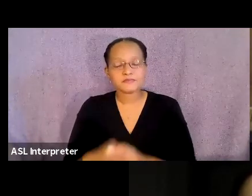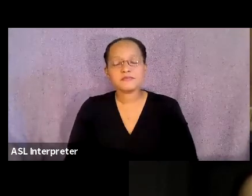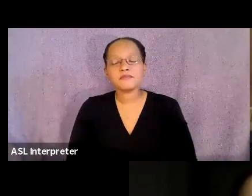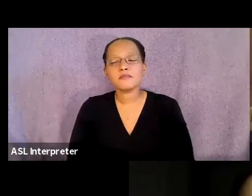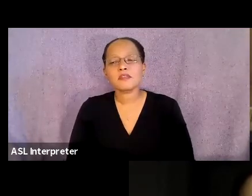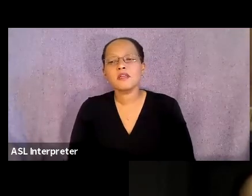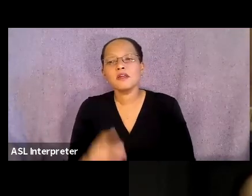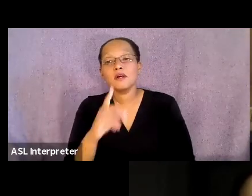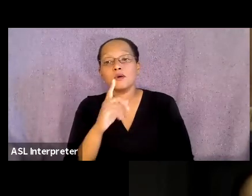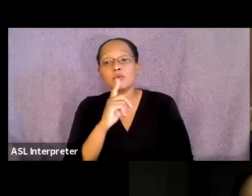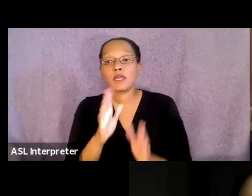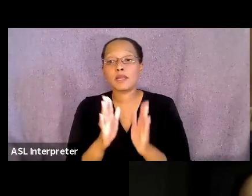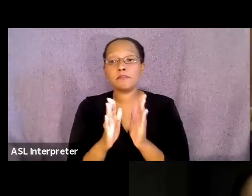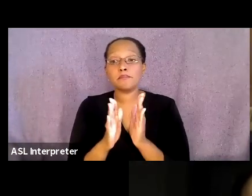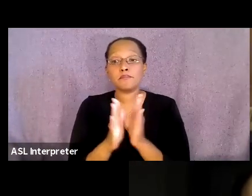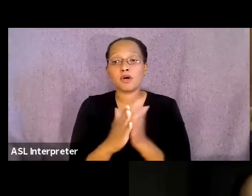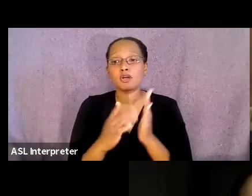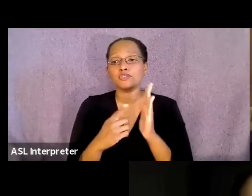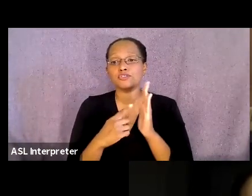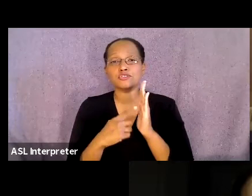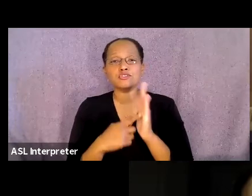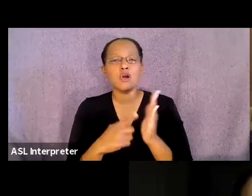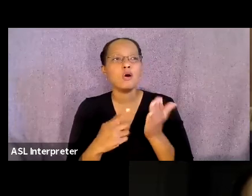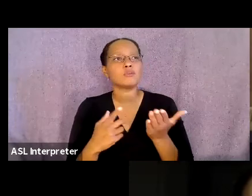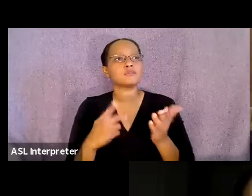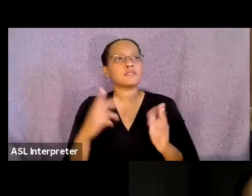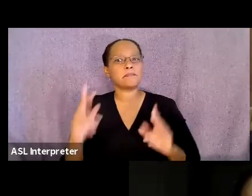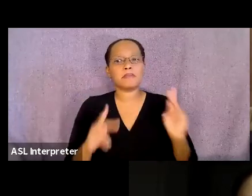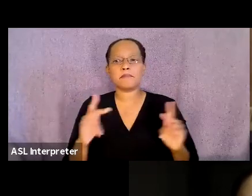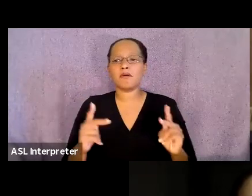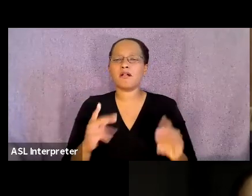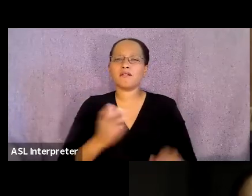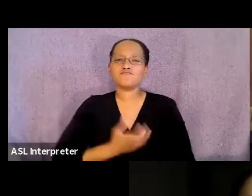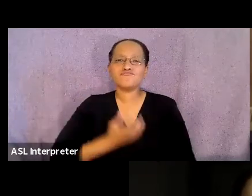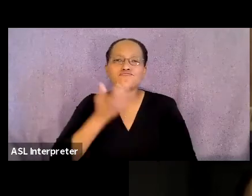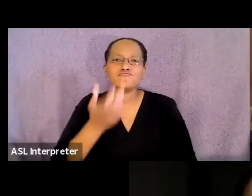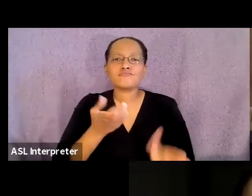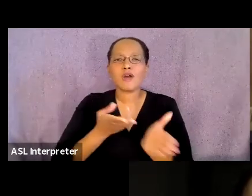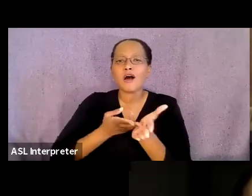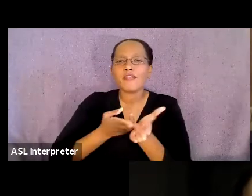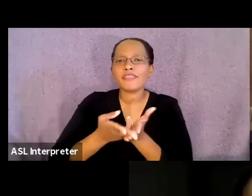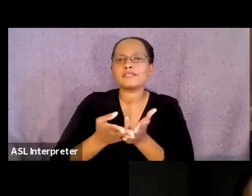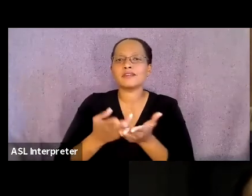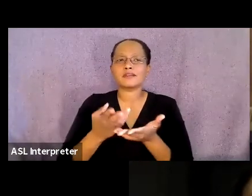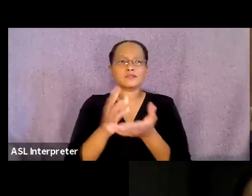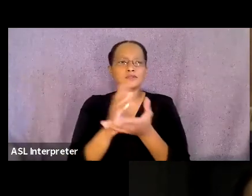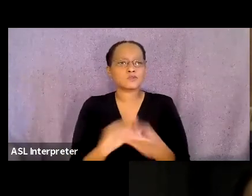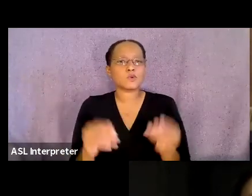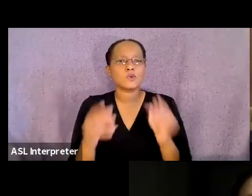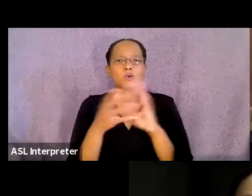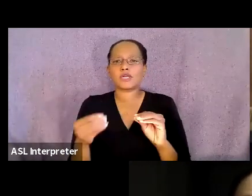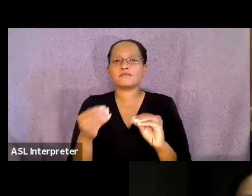people really being authentic and telling their stories in their own words. And I think we